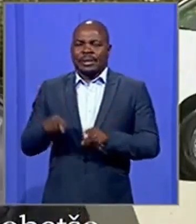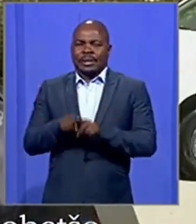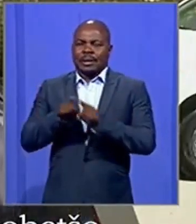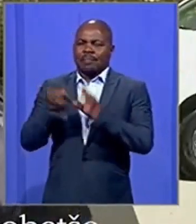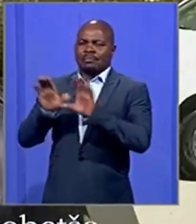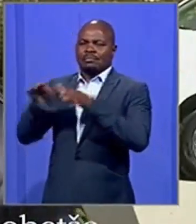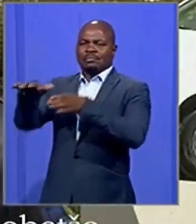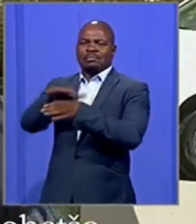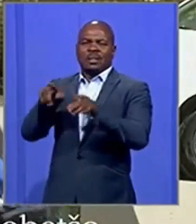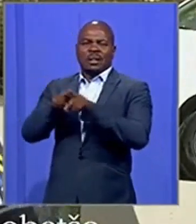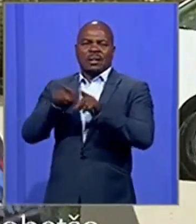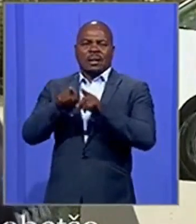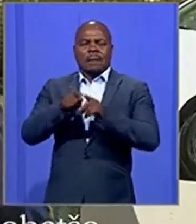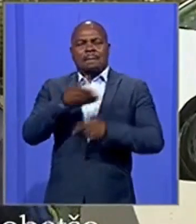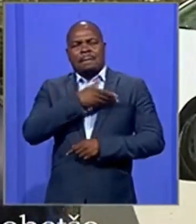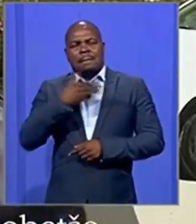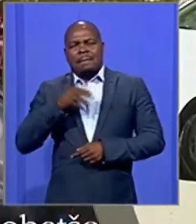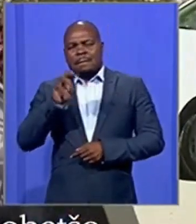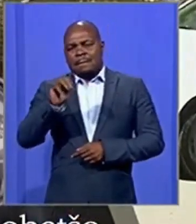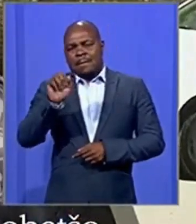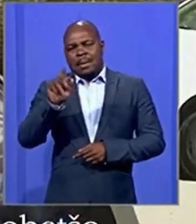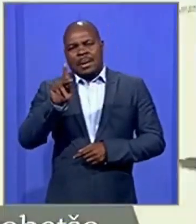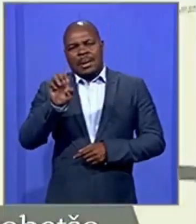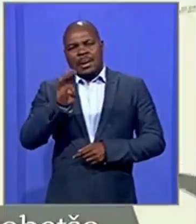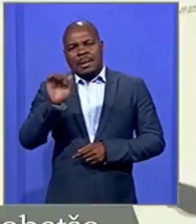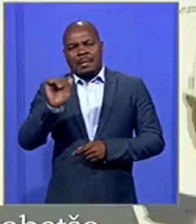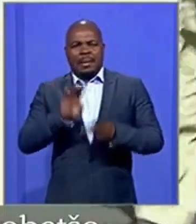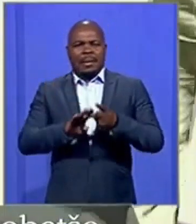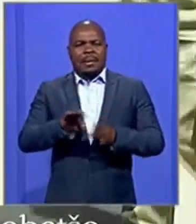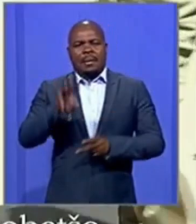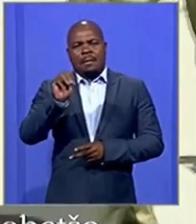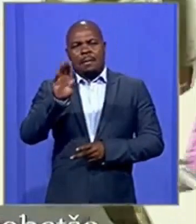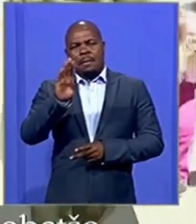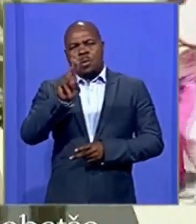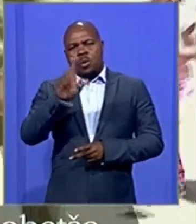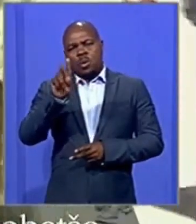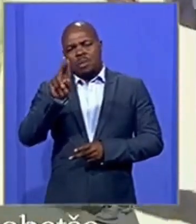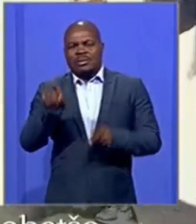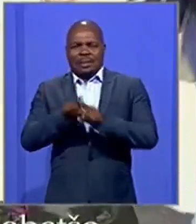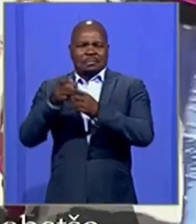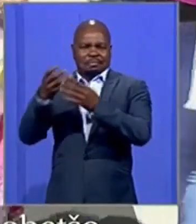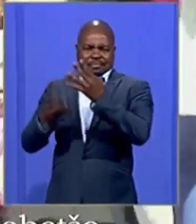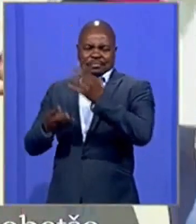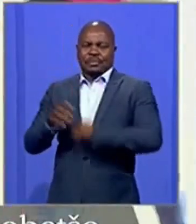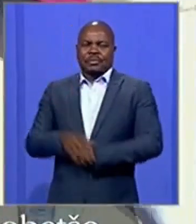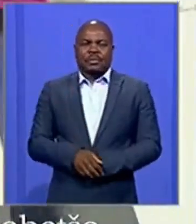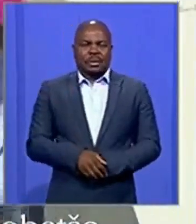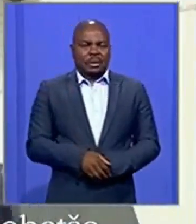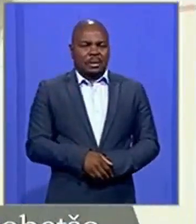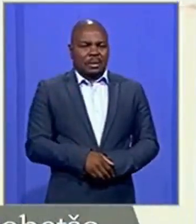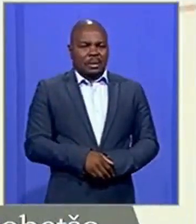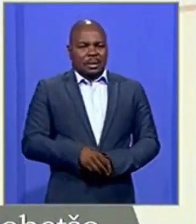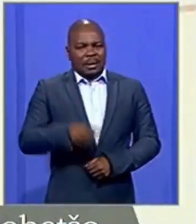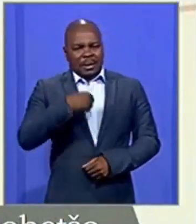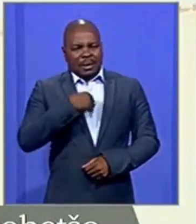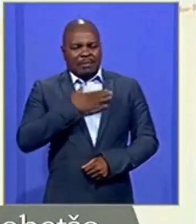category le batho ba go tshwana le bo Mama Miriam Makeba bo Leta Mbule le ba bangwe ke utlwa maikutlo a ka a remegile mo